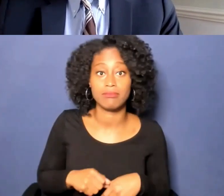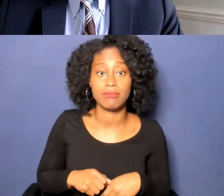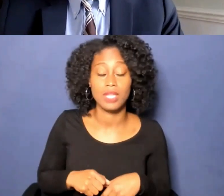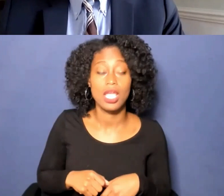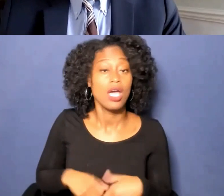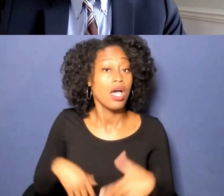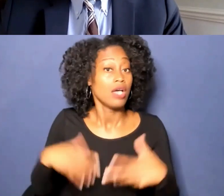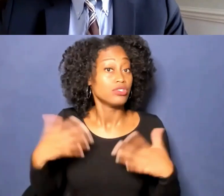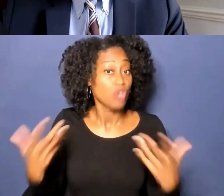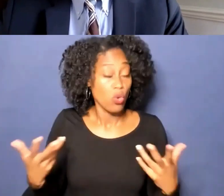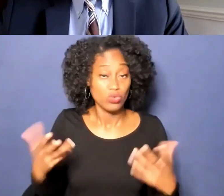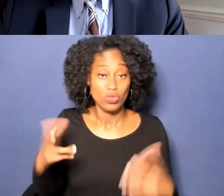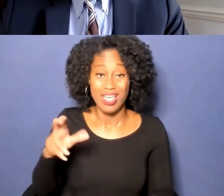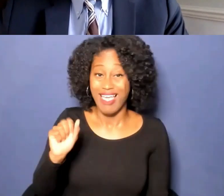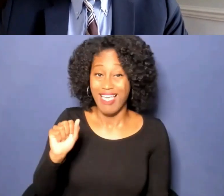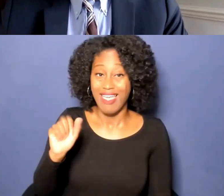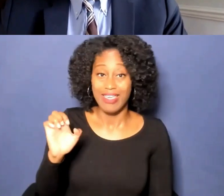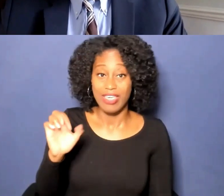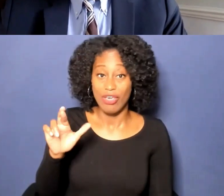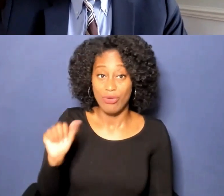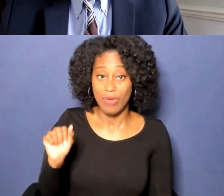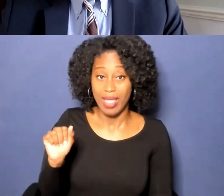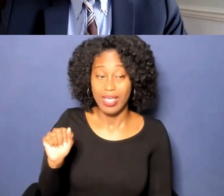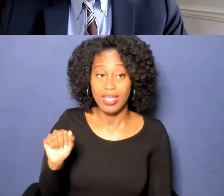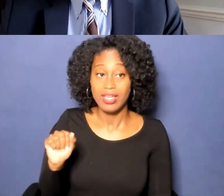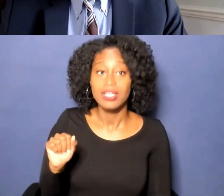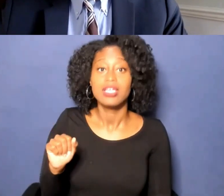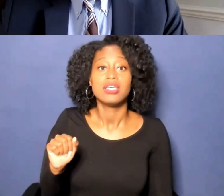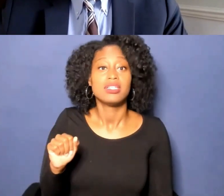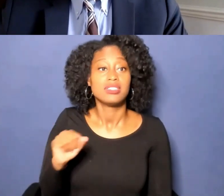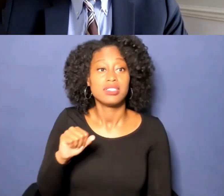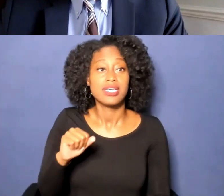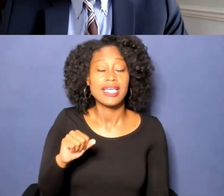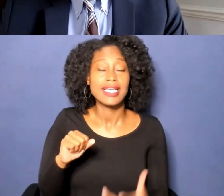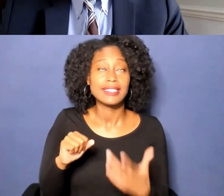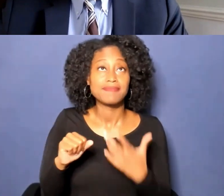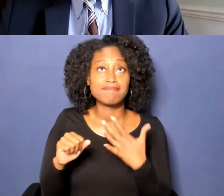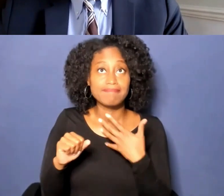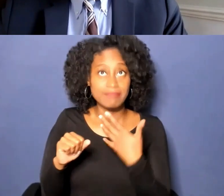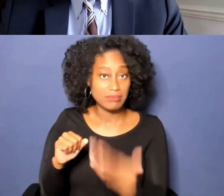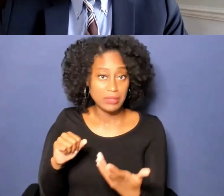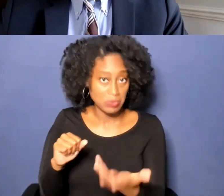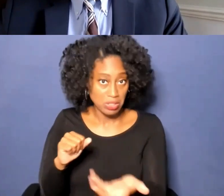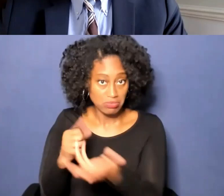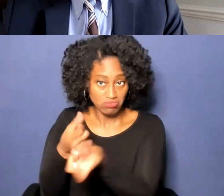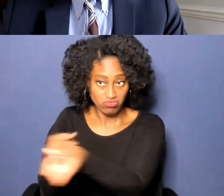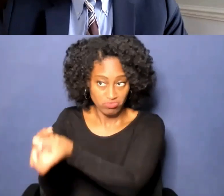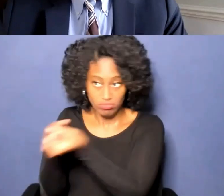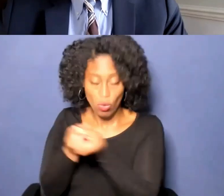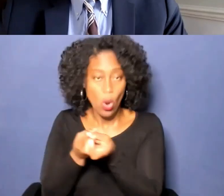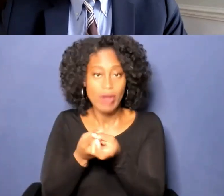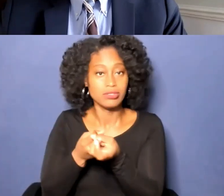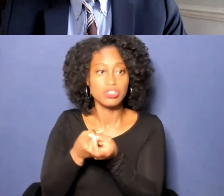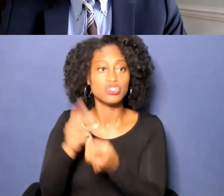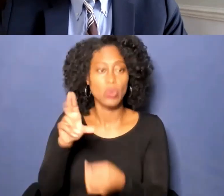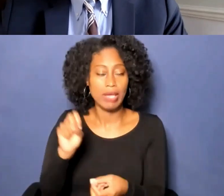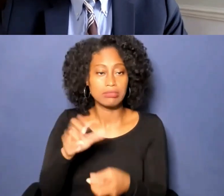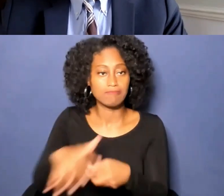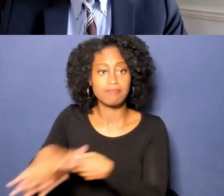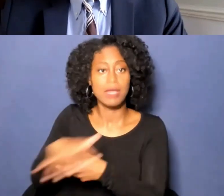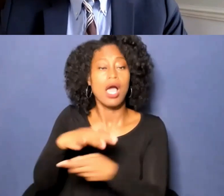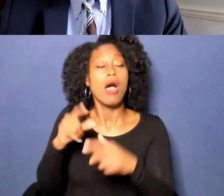grant does not support overhead, but citizenship is not a requirement. Many of